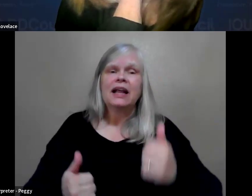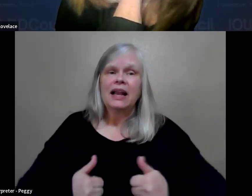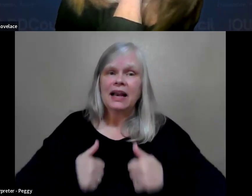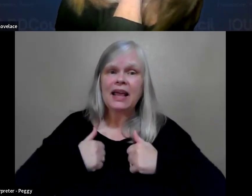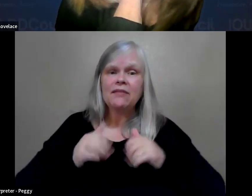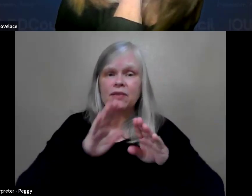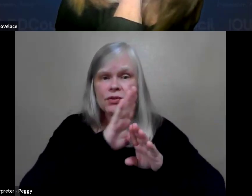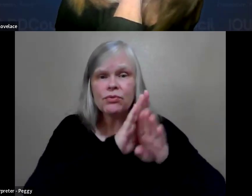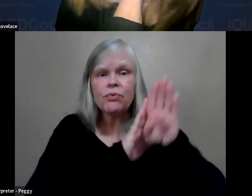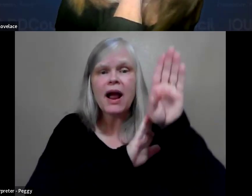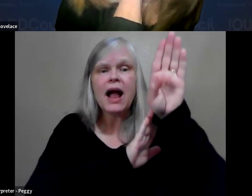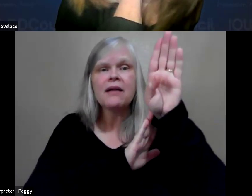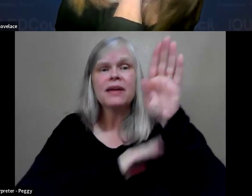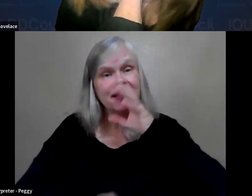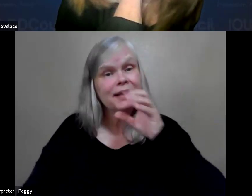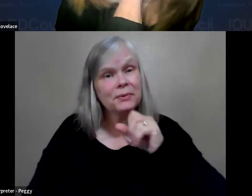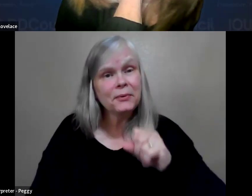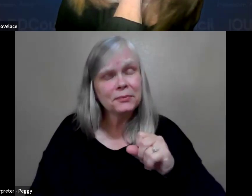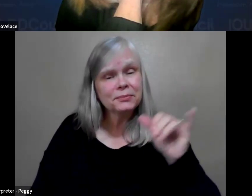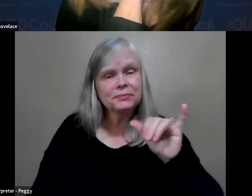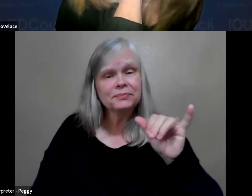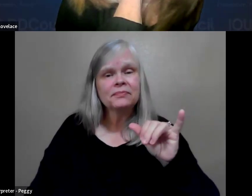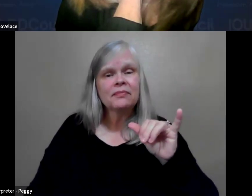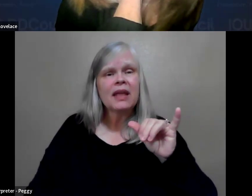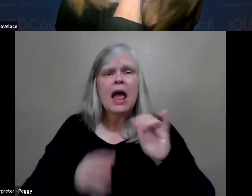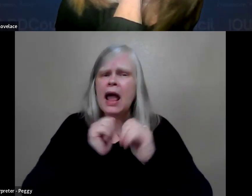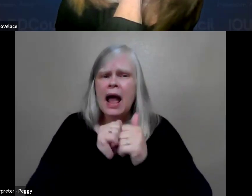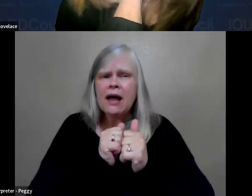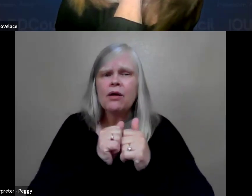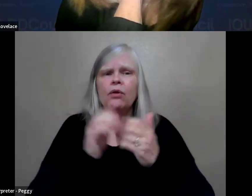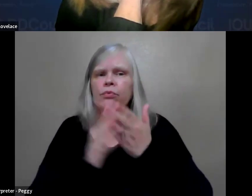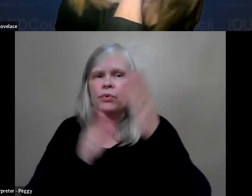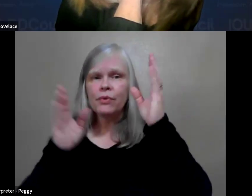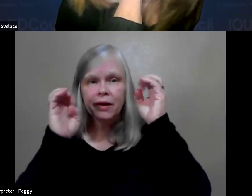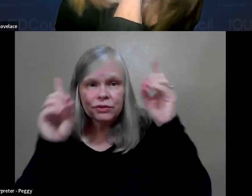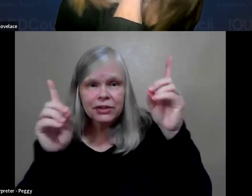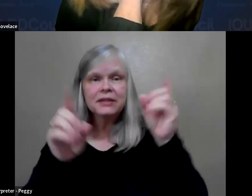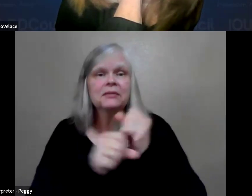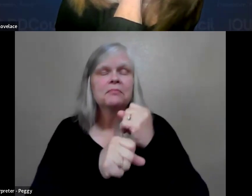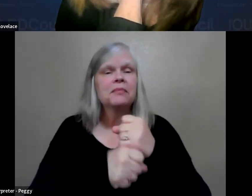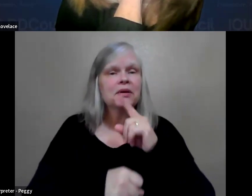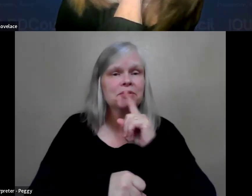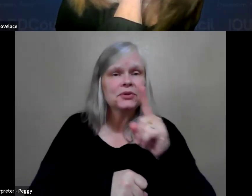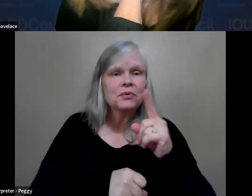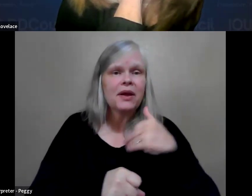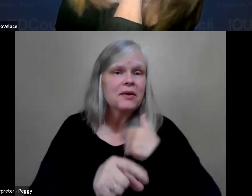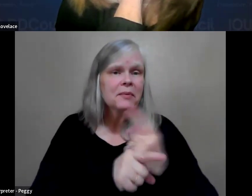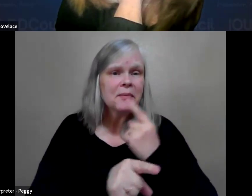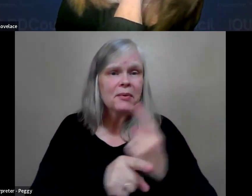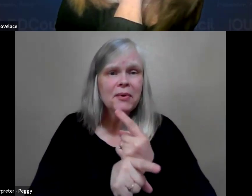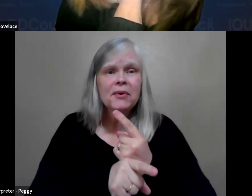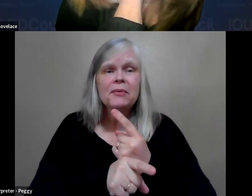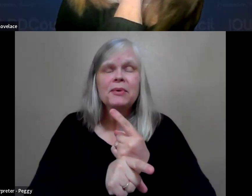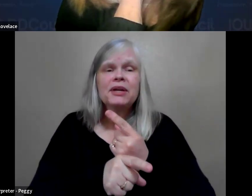And so a big part of that is through education and making sure that we equip community